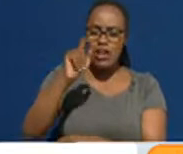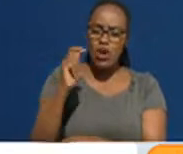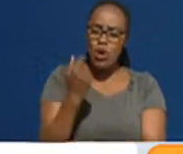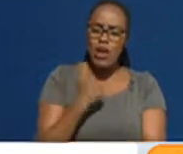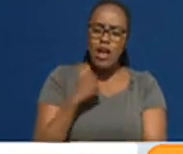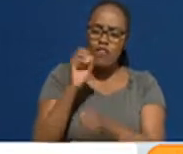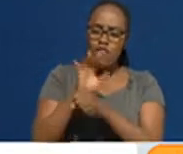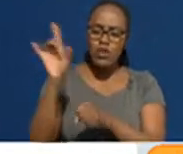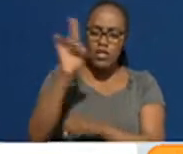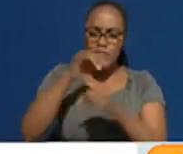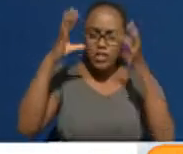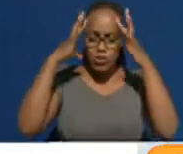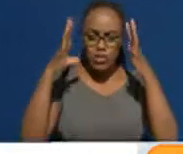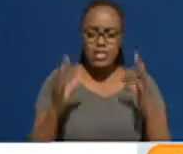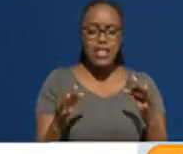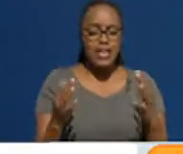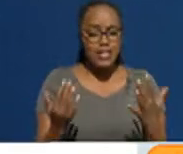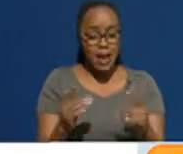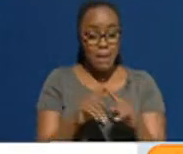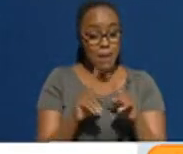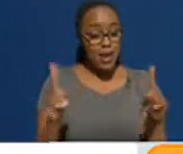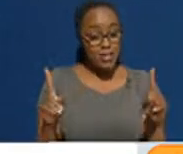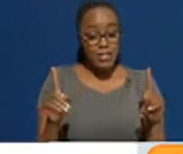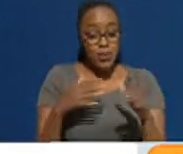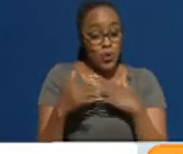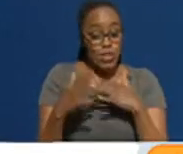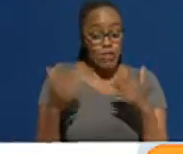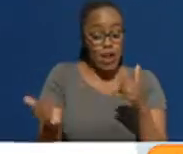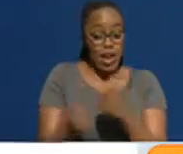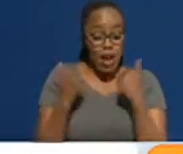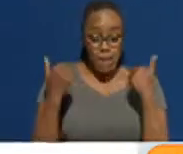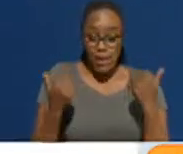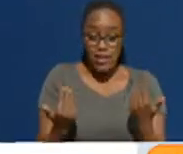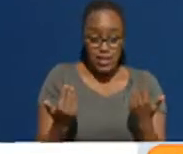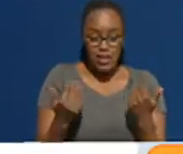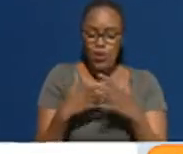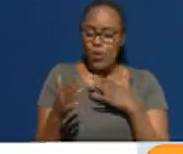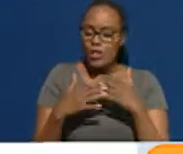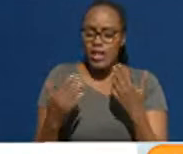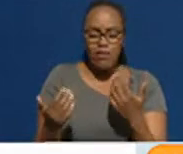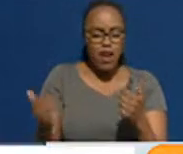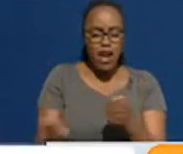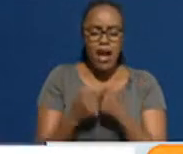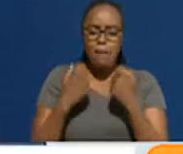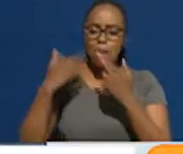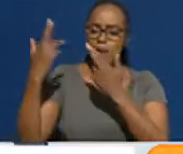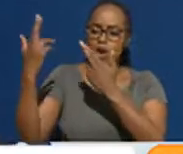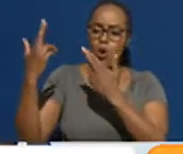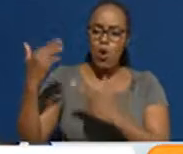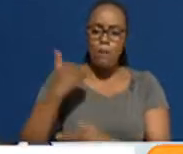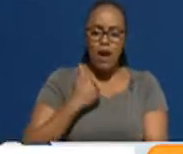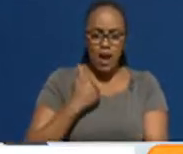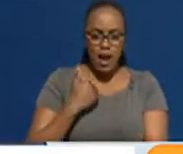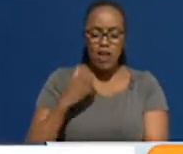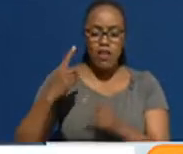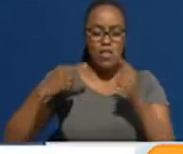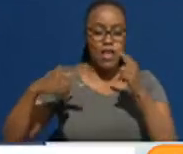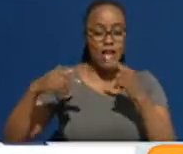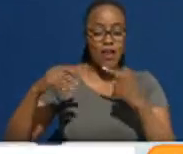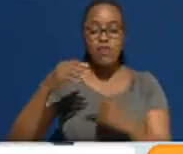days to make a decision. But nevertheless, you know, whatever comes out of it, of course I'm hopeful that the win